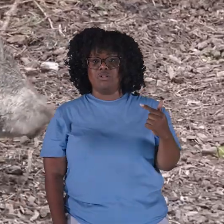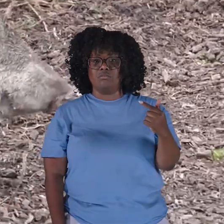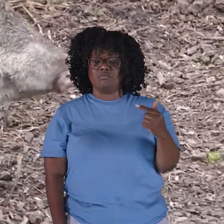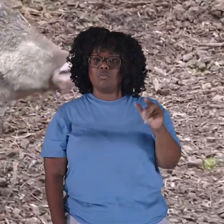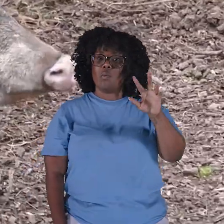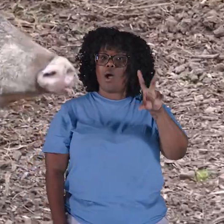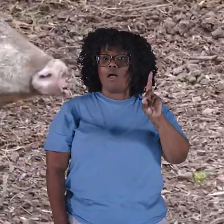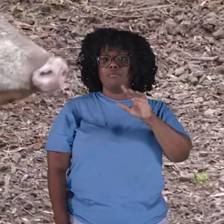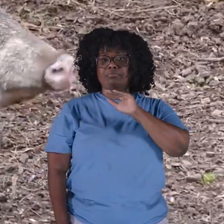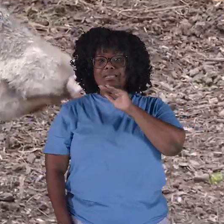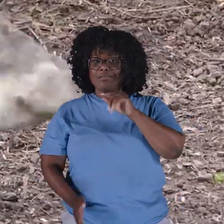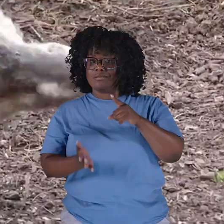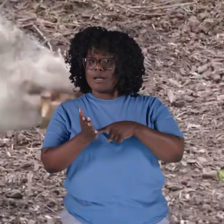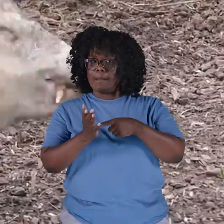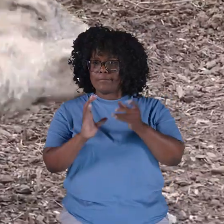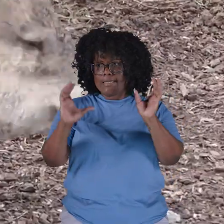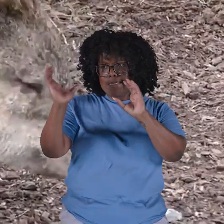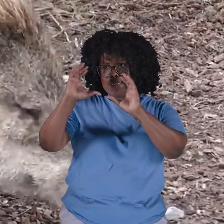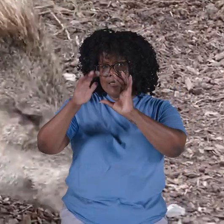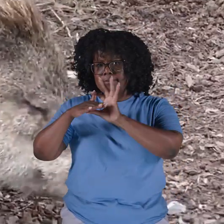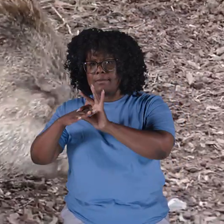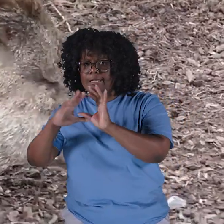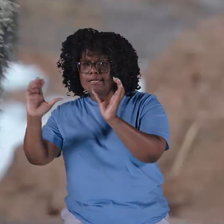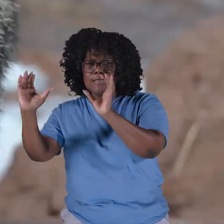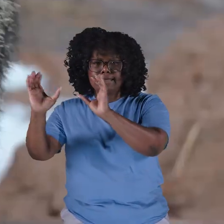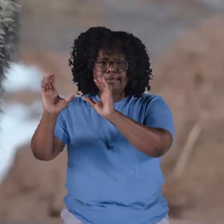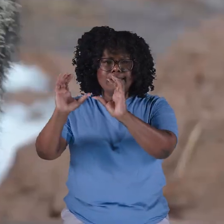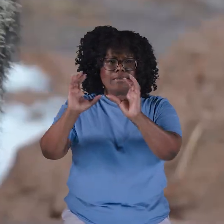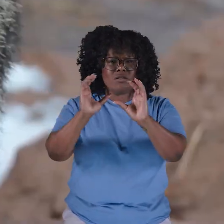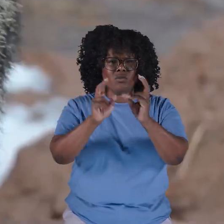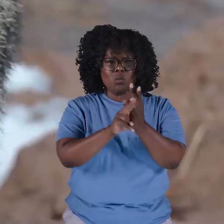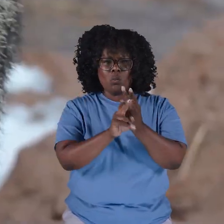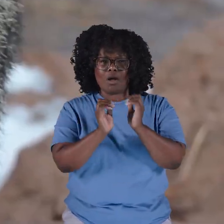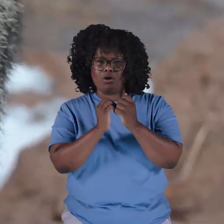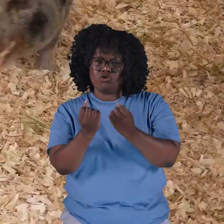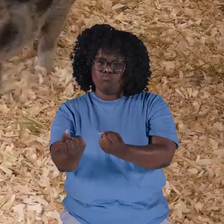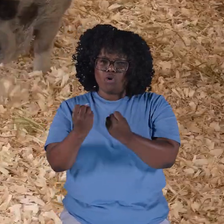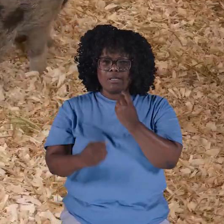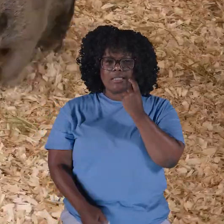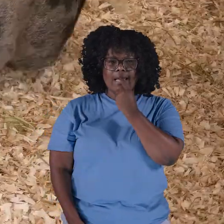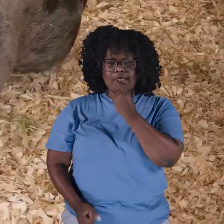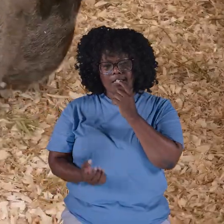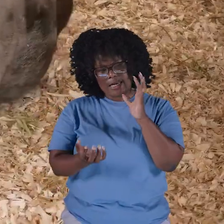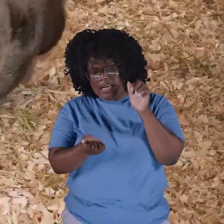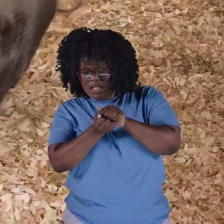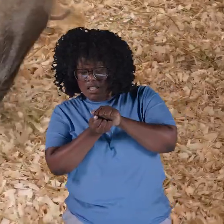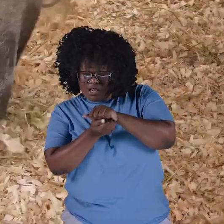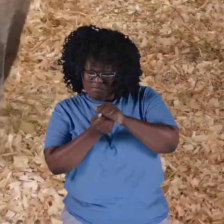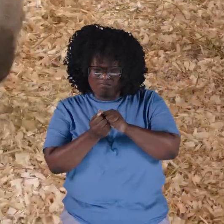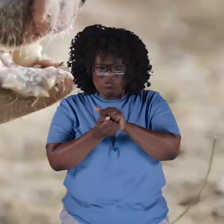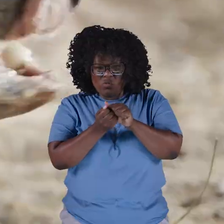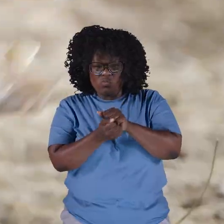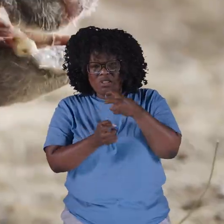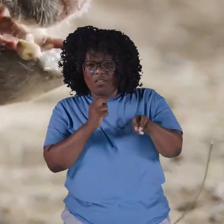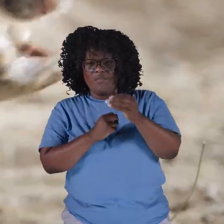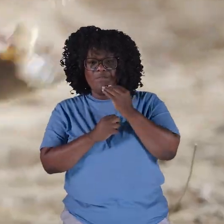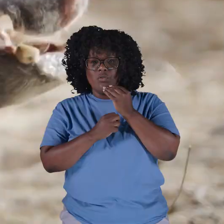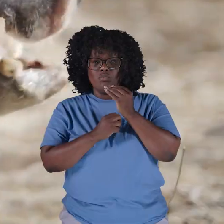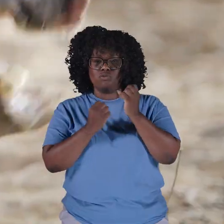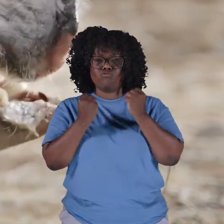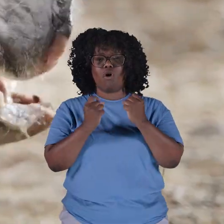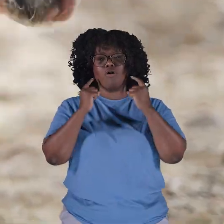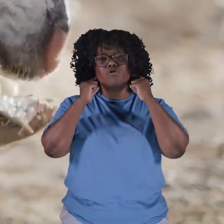Wild pigs sometimes scavenge for meat, using their sharp teeth to chew tough food. Their